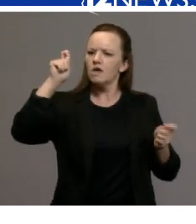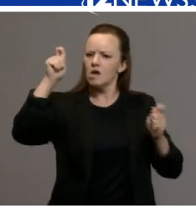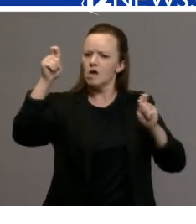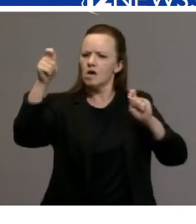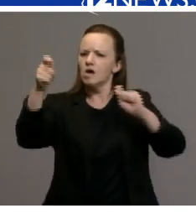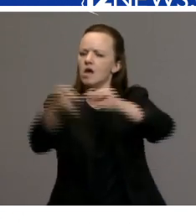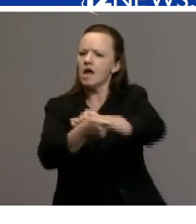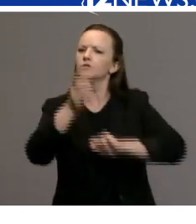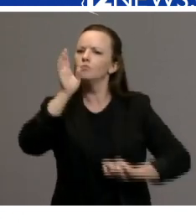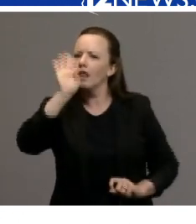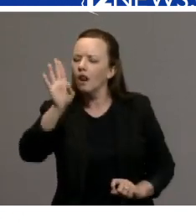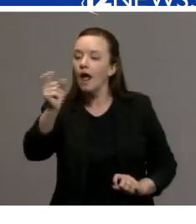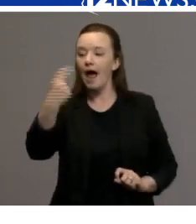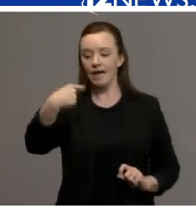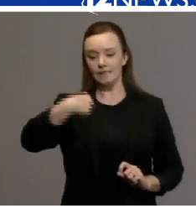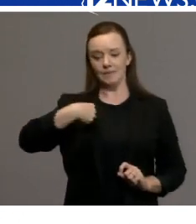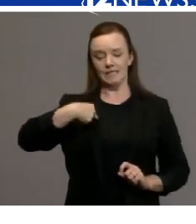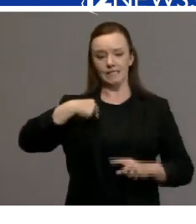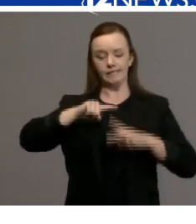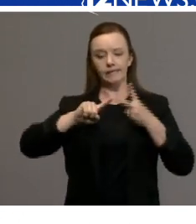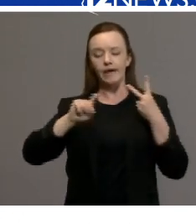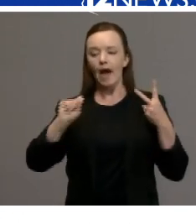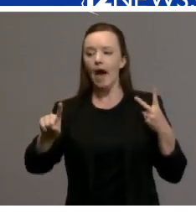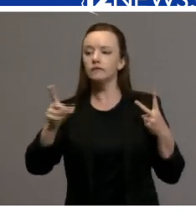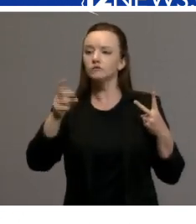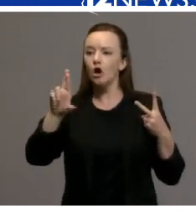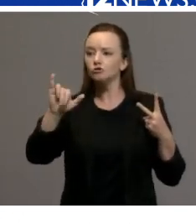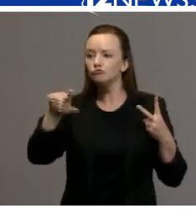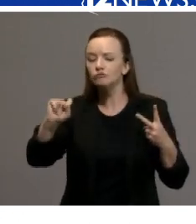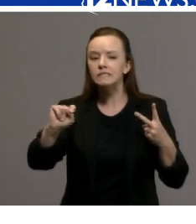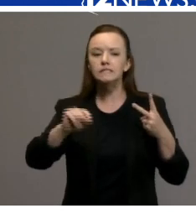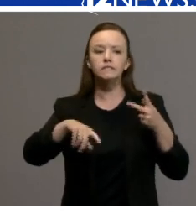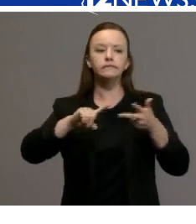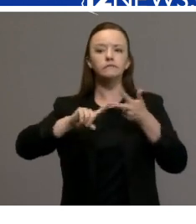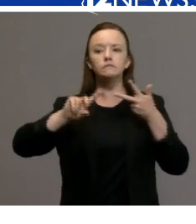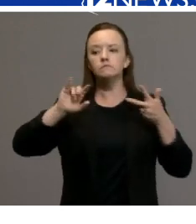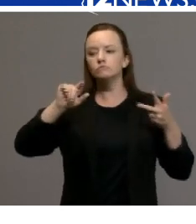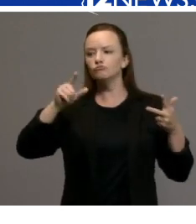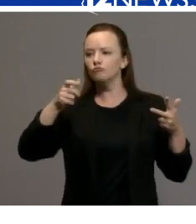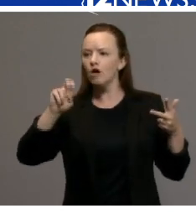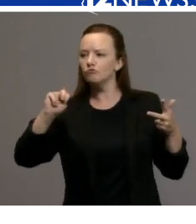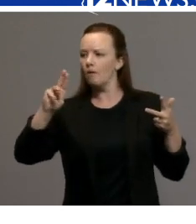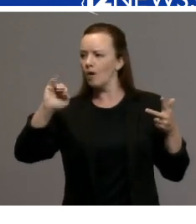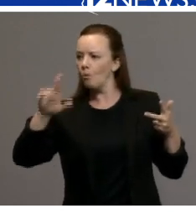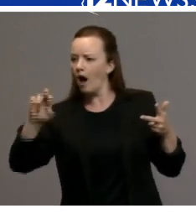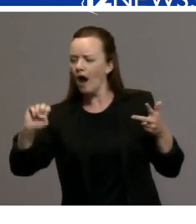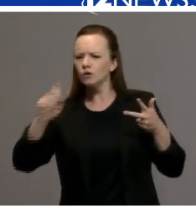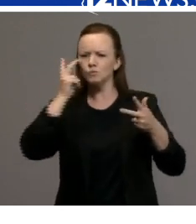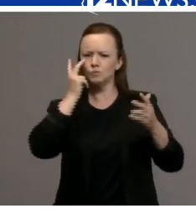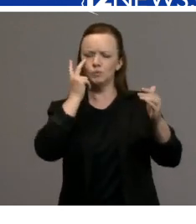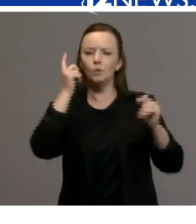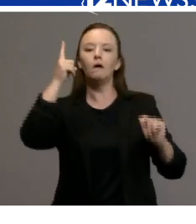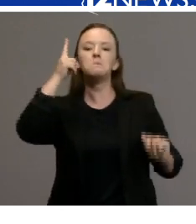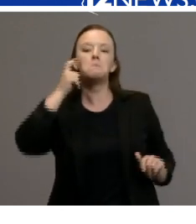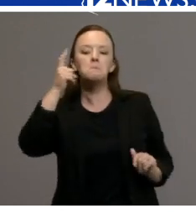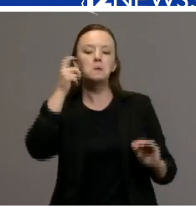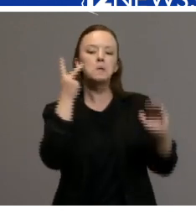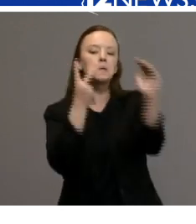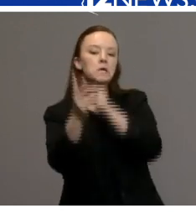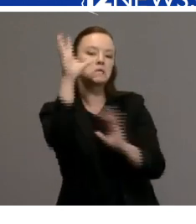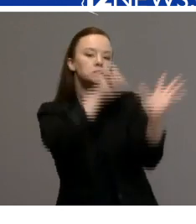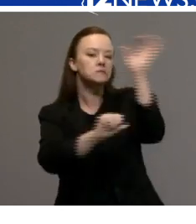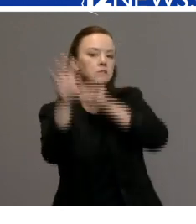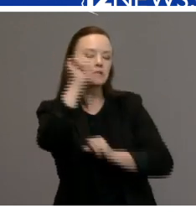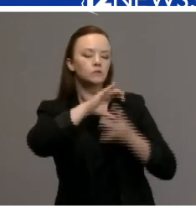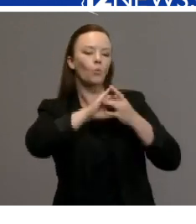to speculate on something that's going to happen in July, August, or September when it's May, what I'm saying is